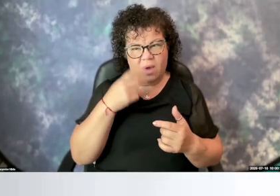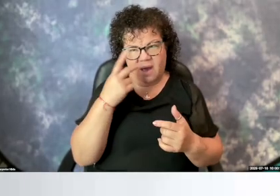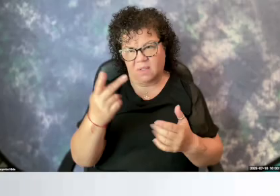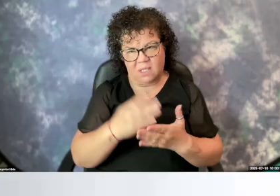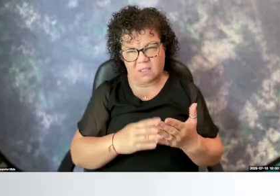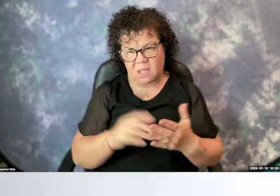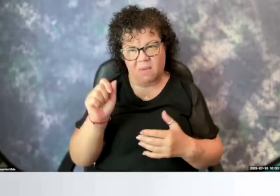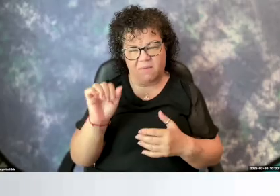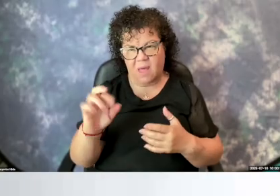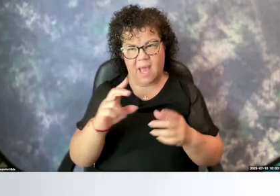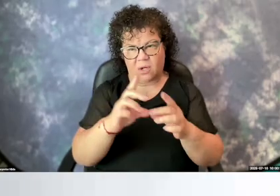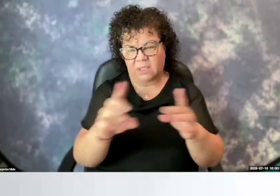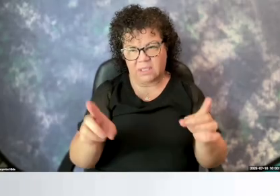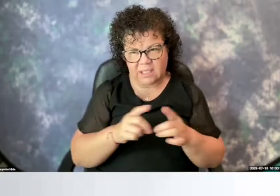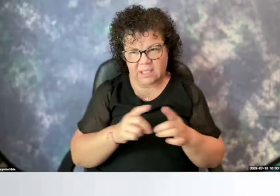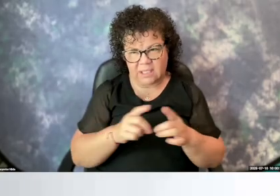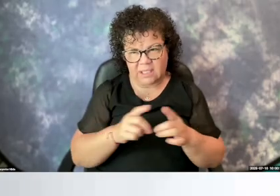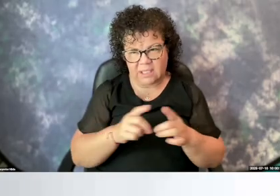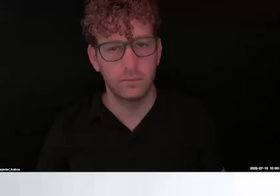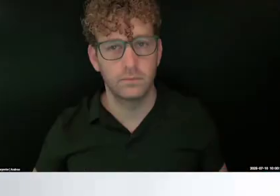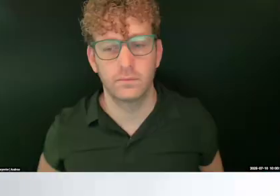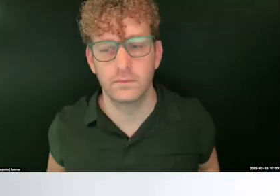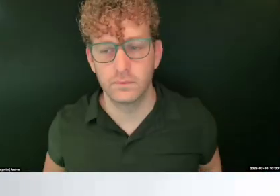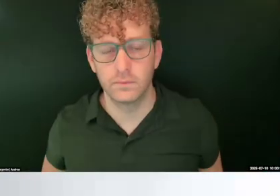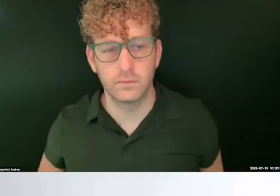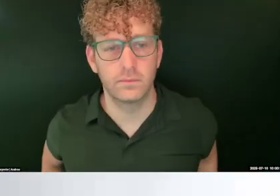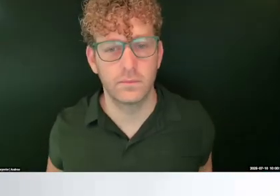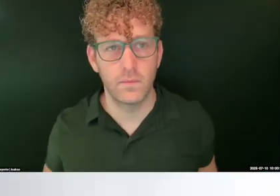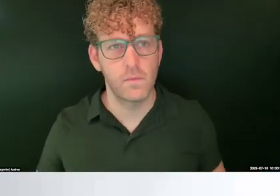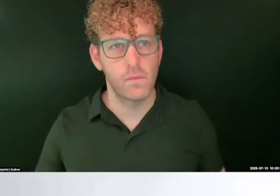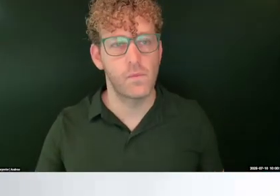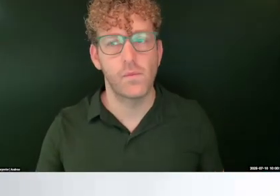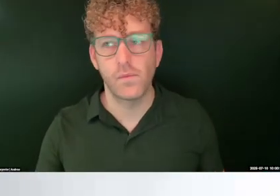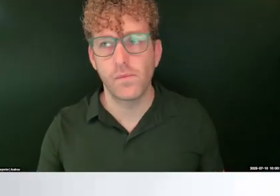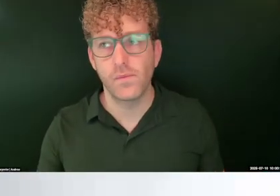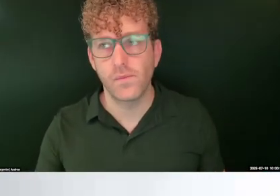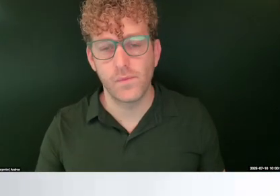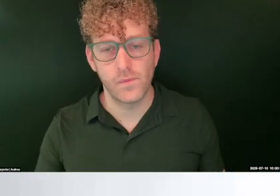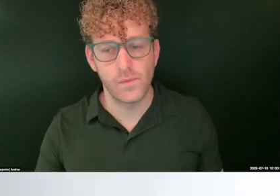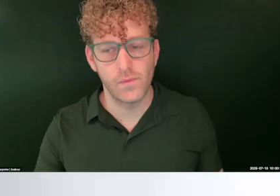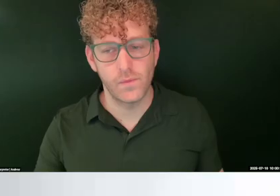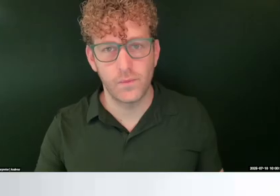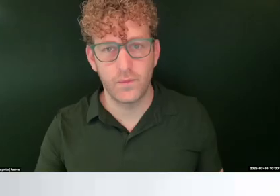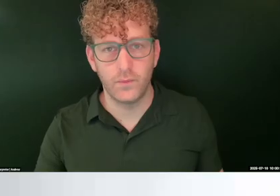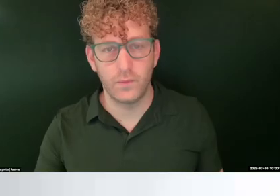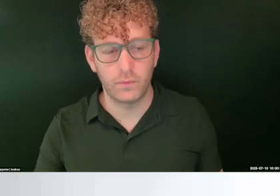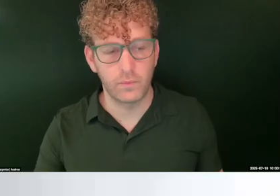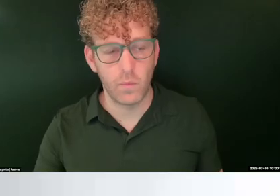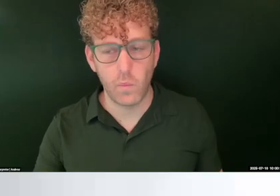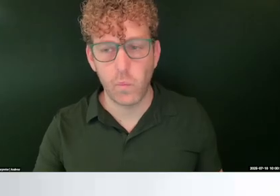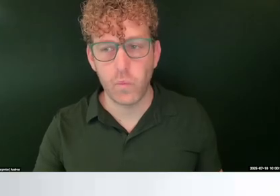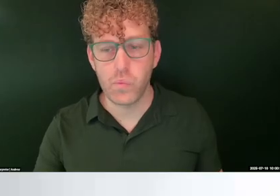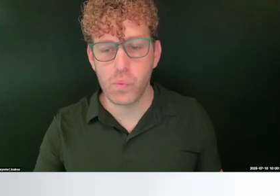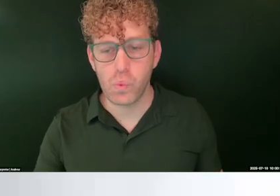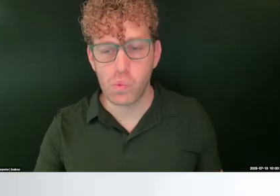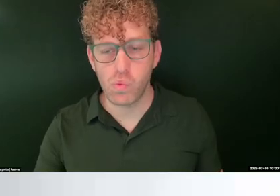air districts, funding has run out. We saw San Joaquin, we saw Bay Area run out of funding. And I